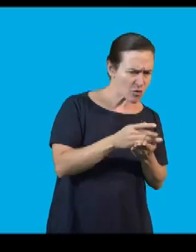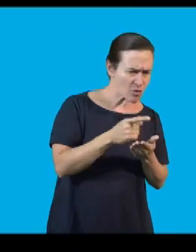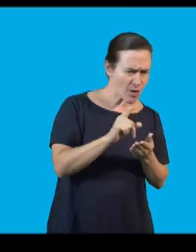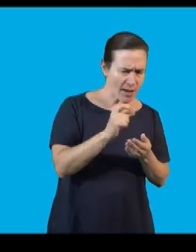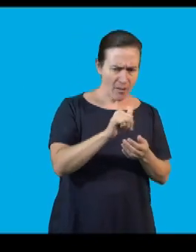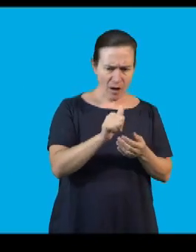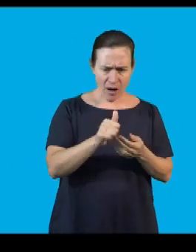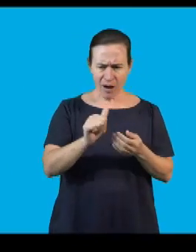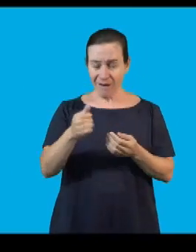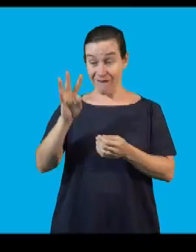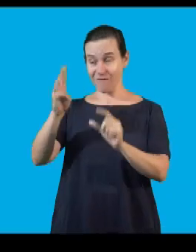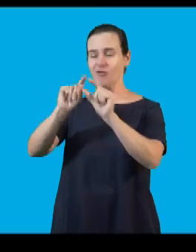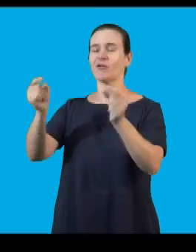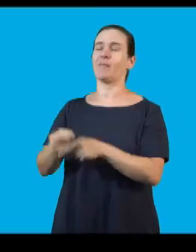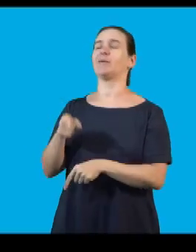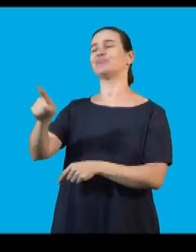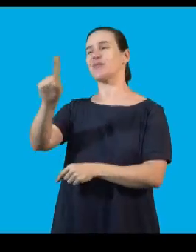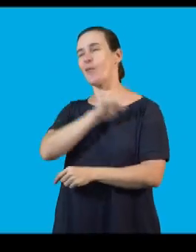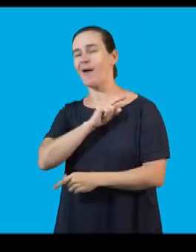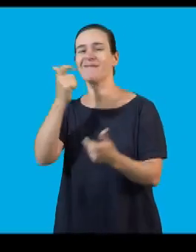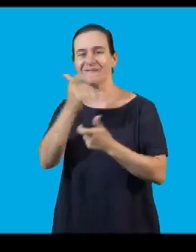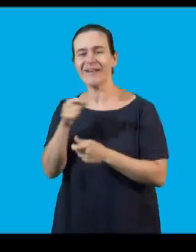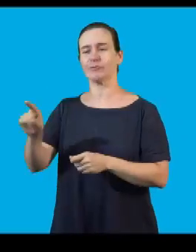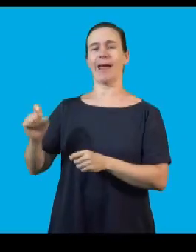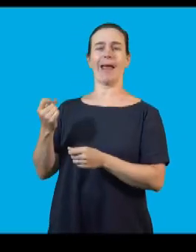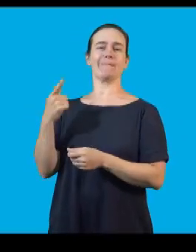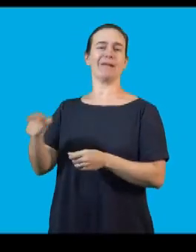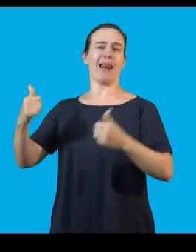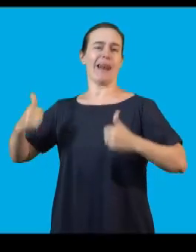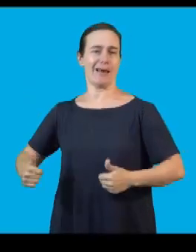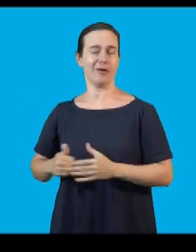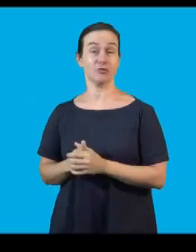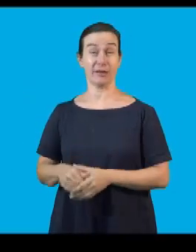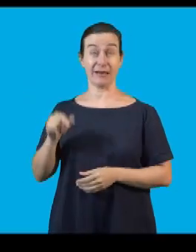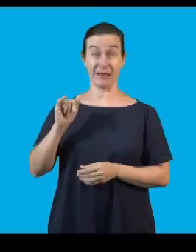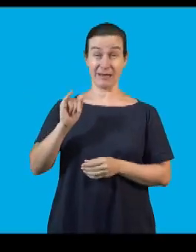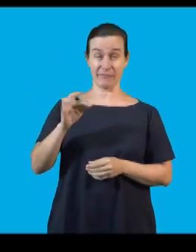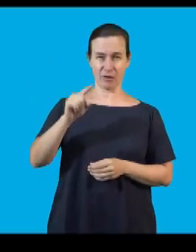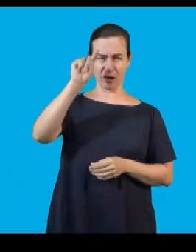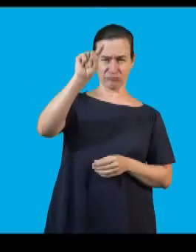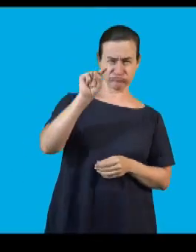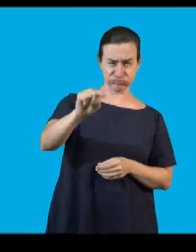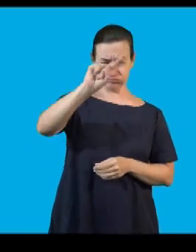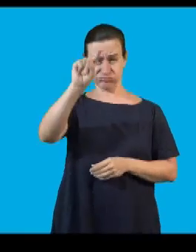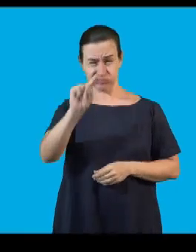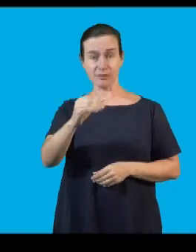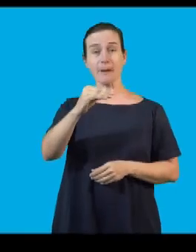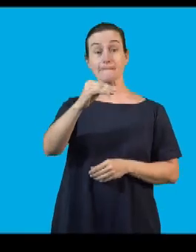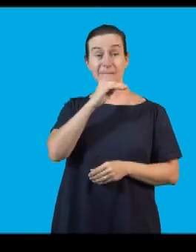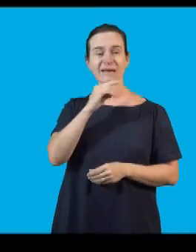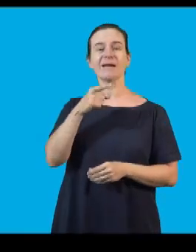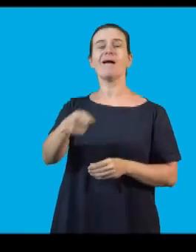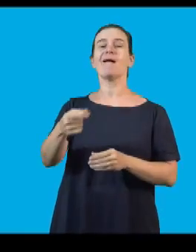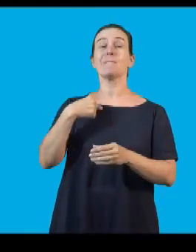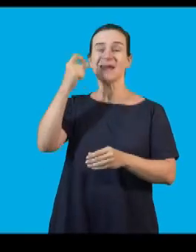order to create the humor. The punctuation, the exclamation mark, all right, emphasizes the diction, how the